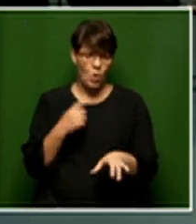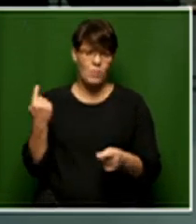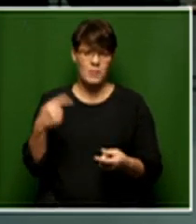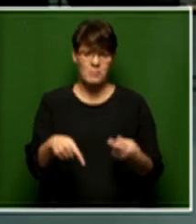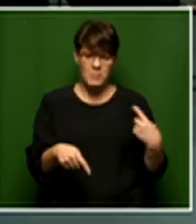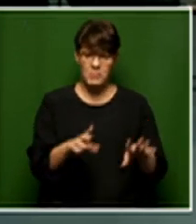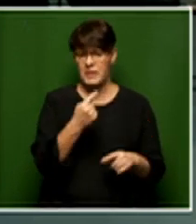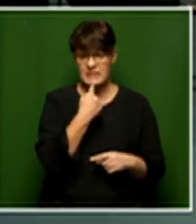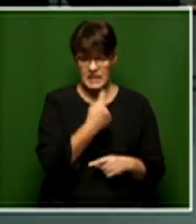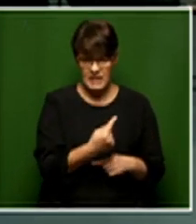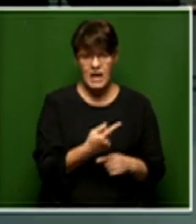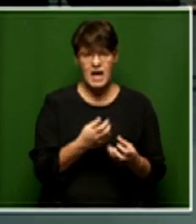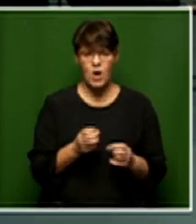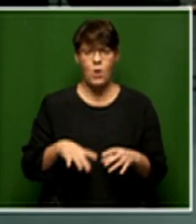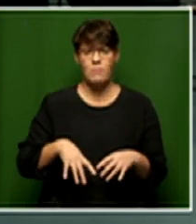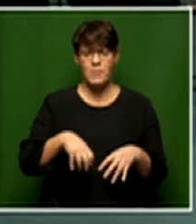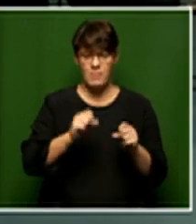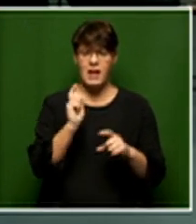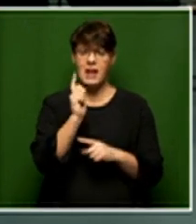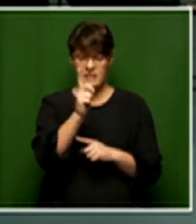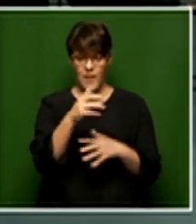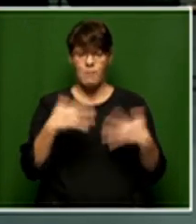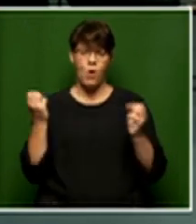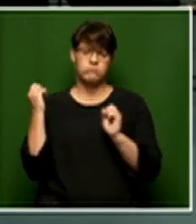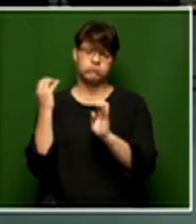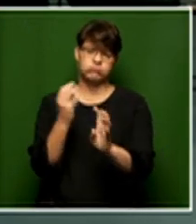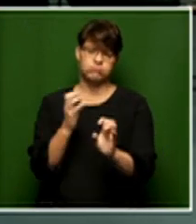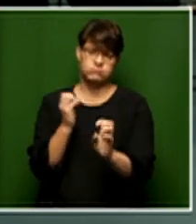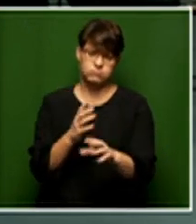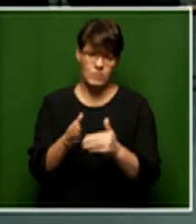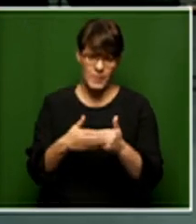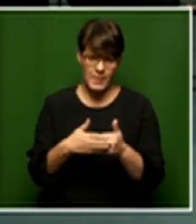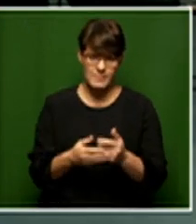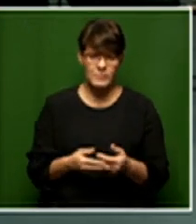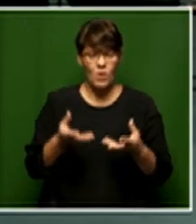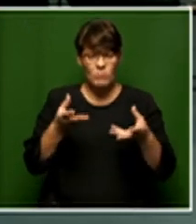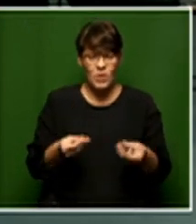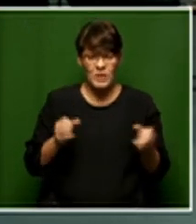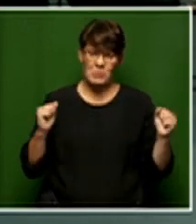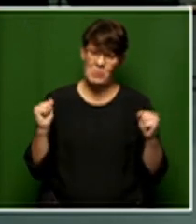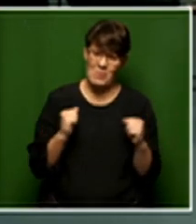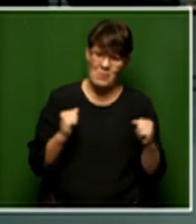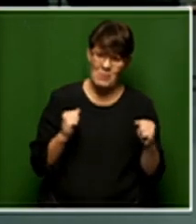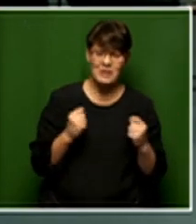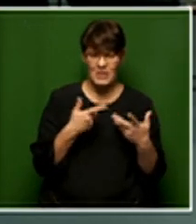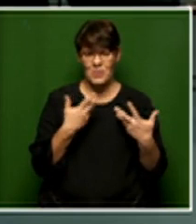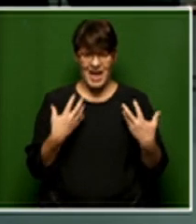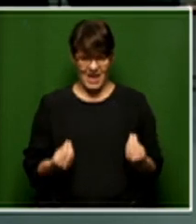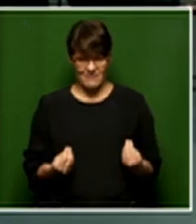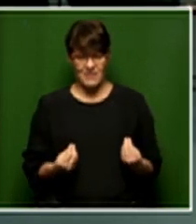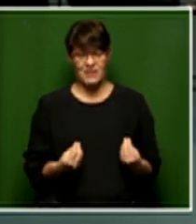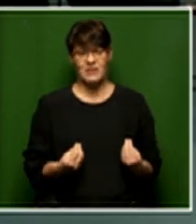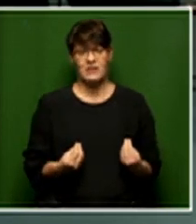what they said, and it started to pick up later on in the day. The wet and cold conditions that the mother city is